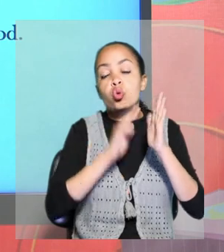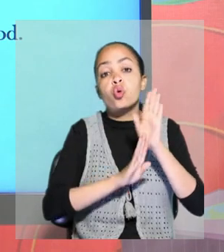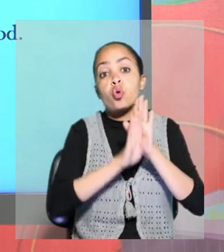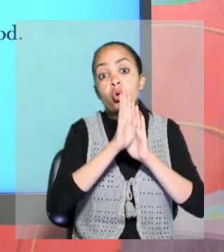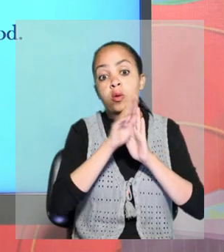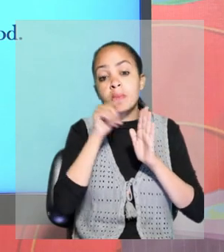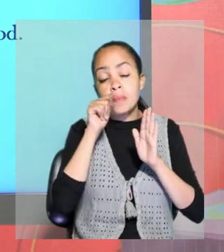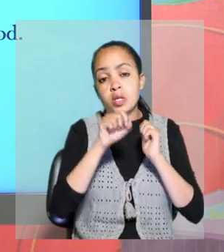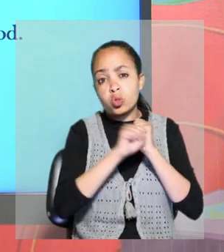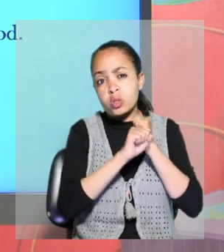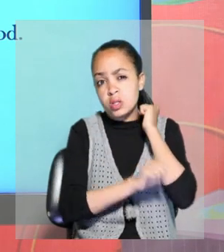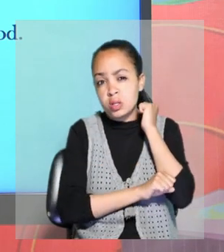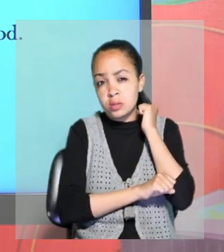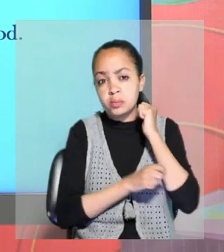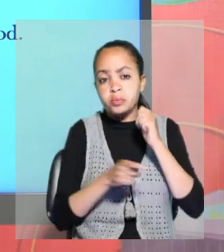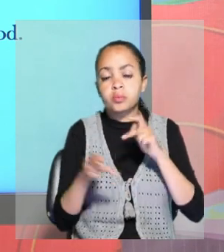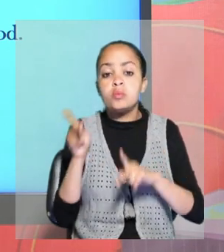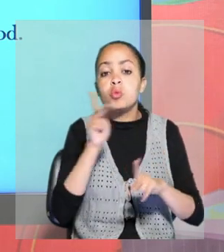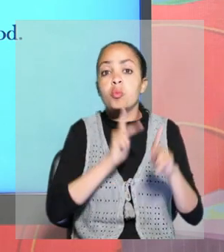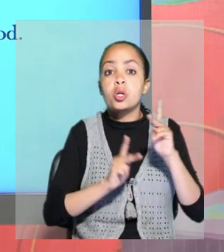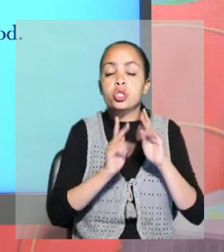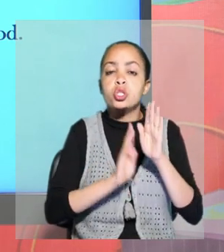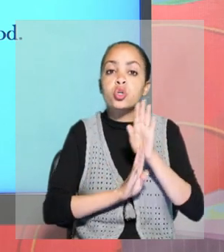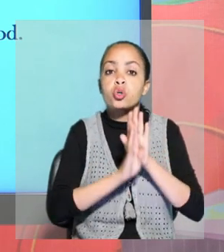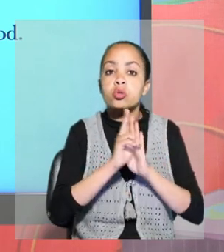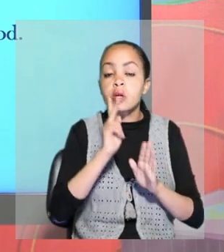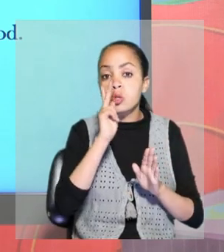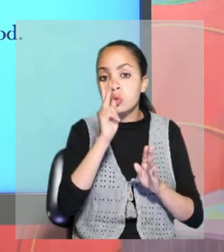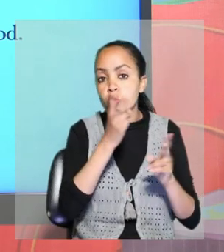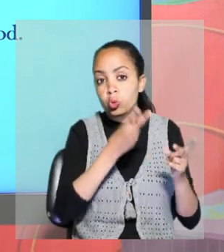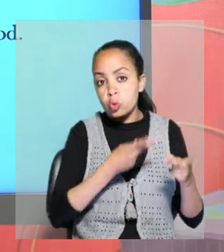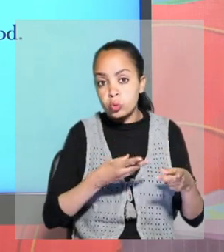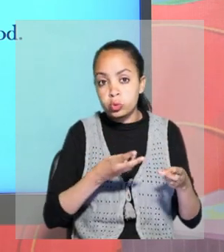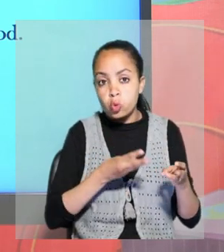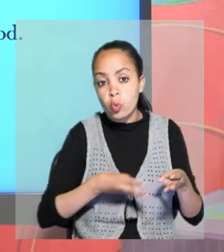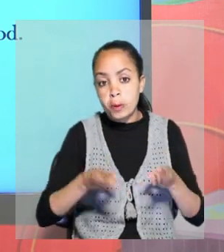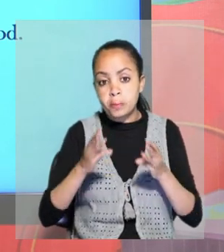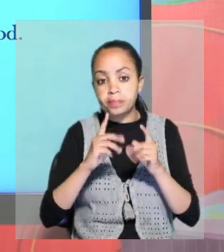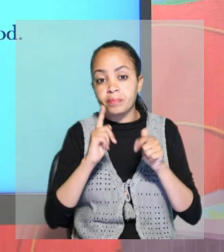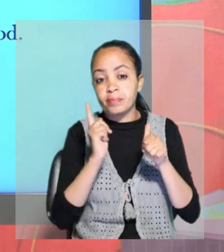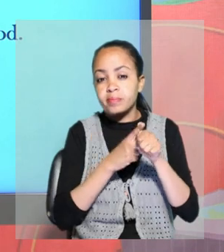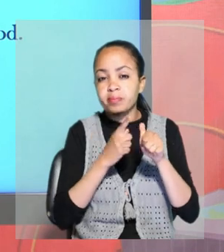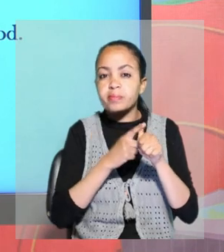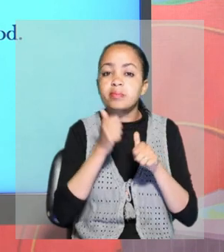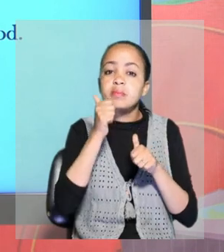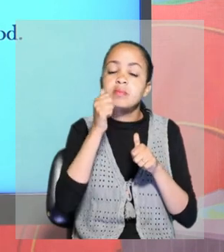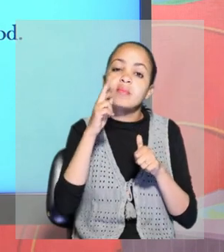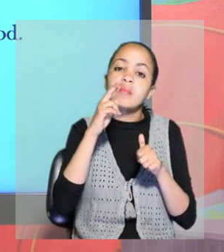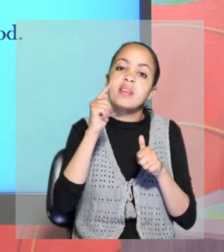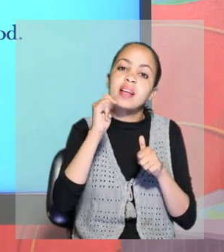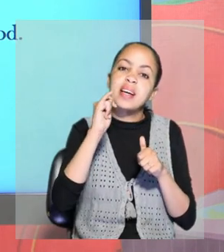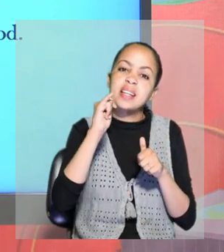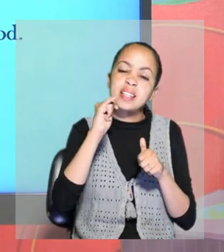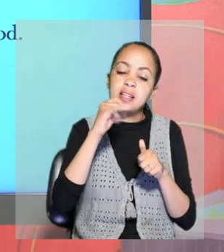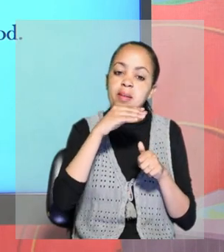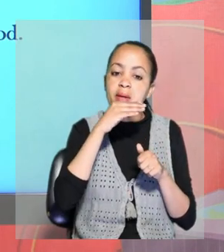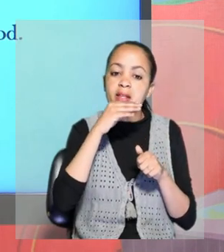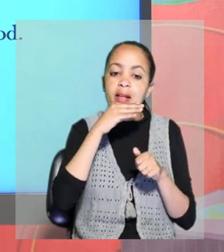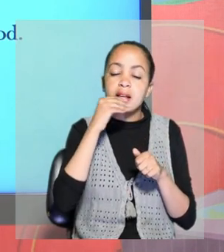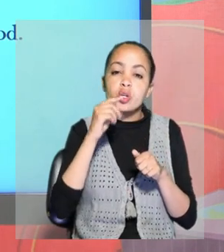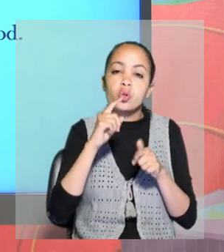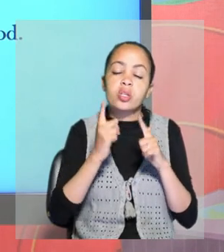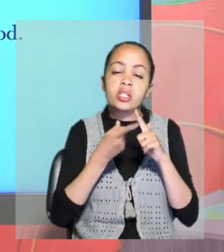Based on this one, population can be grow by two main patterns. The one is arithmetic growth. The second